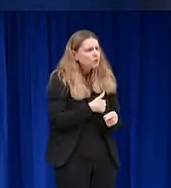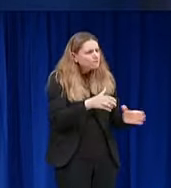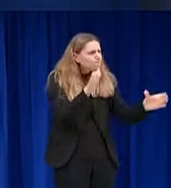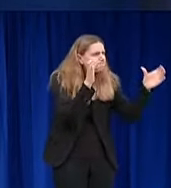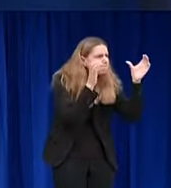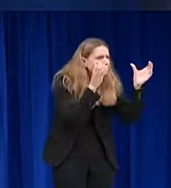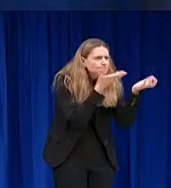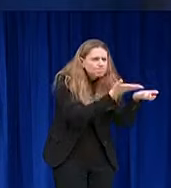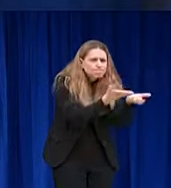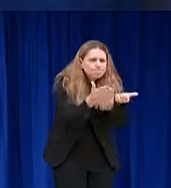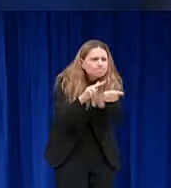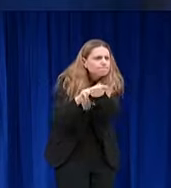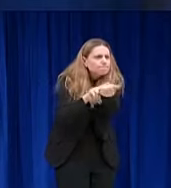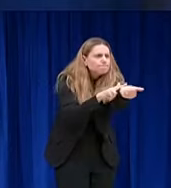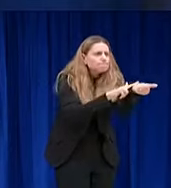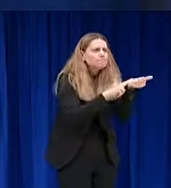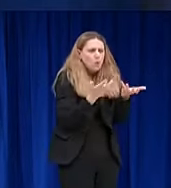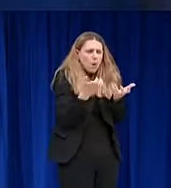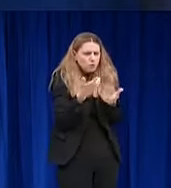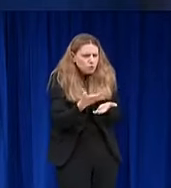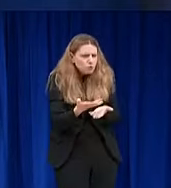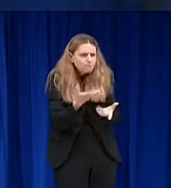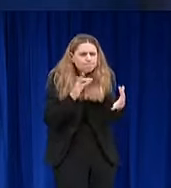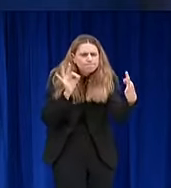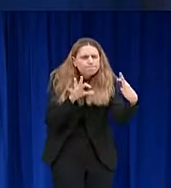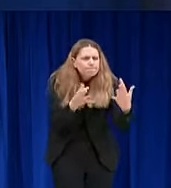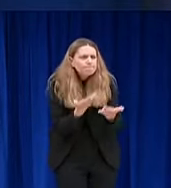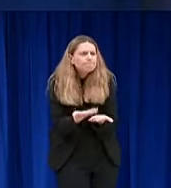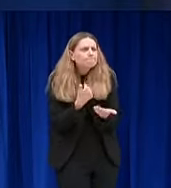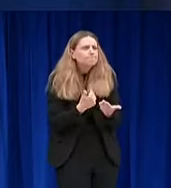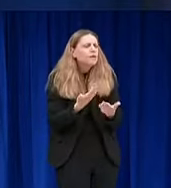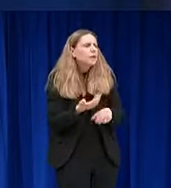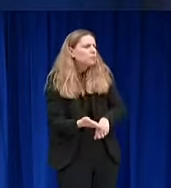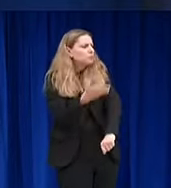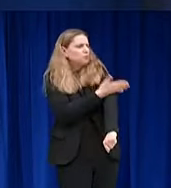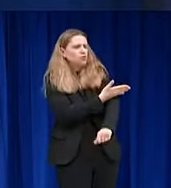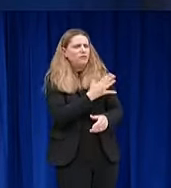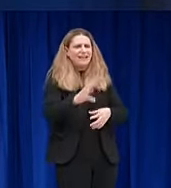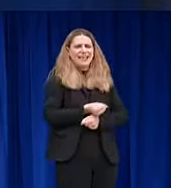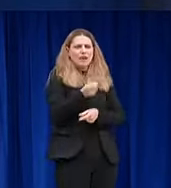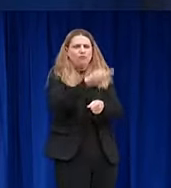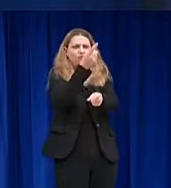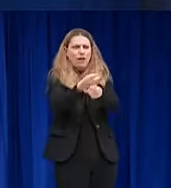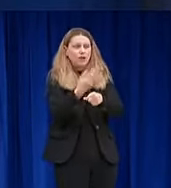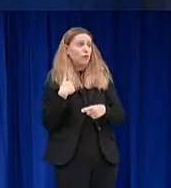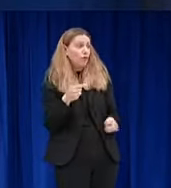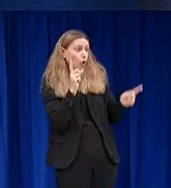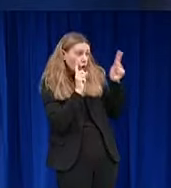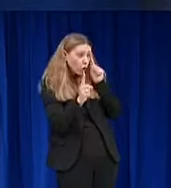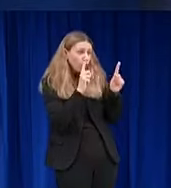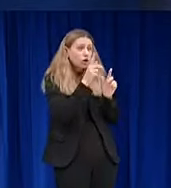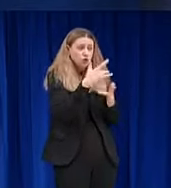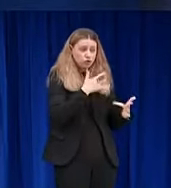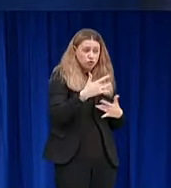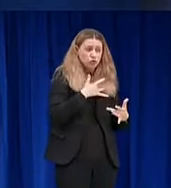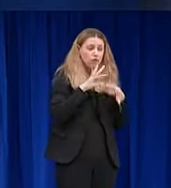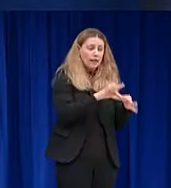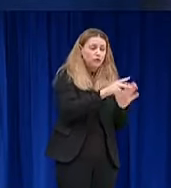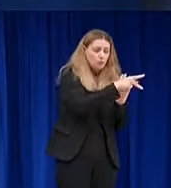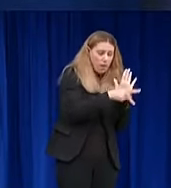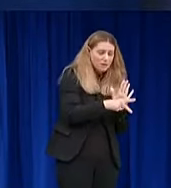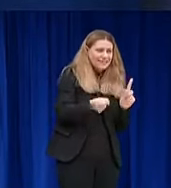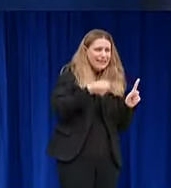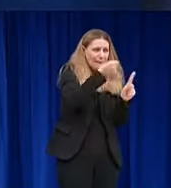ranks, and we want to get it right. We've heard concerns about policies affecting service members living with HIV and